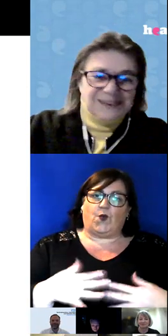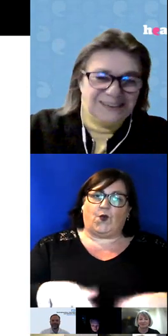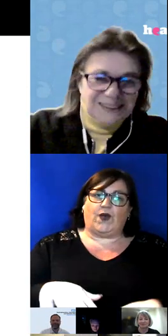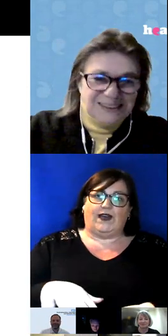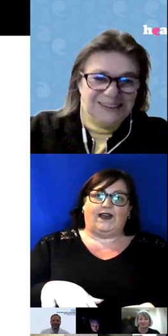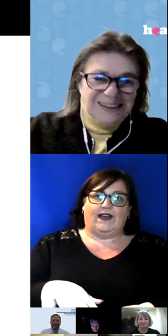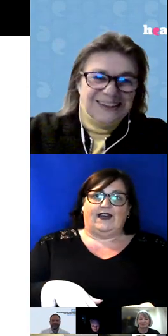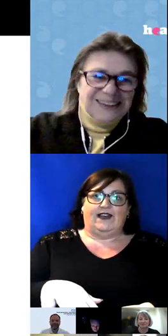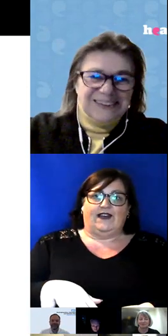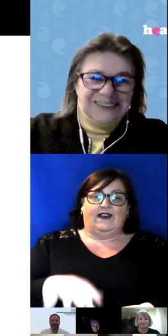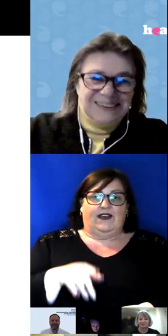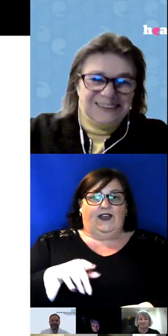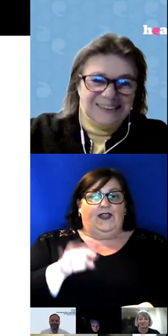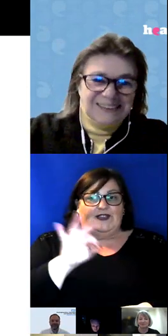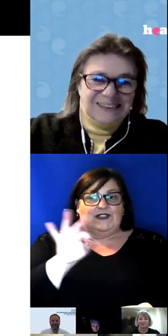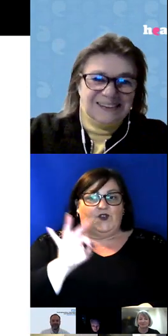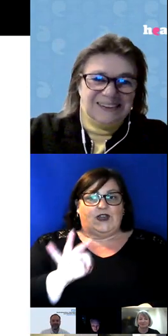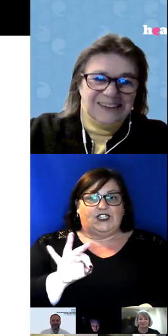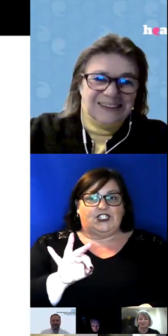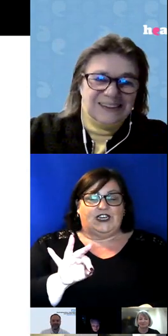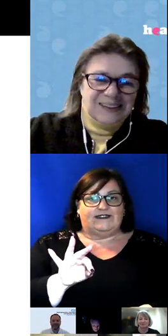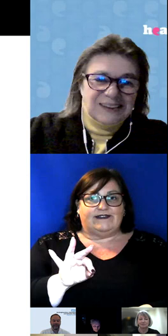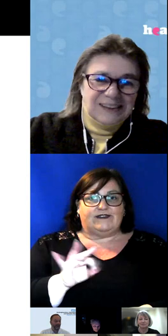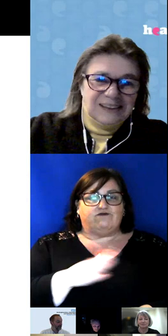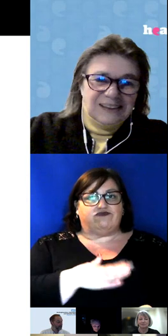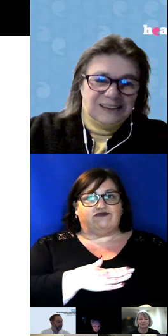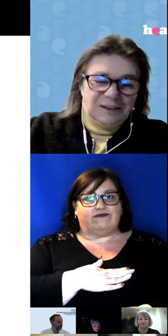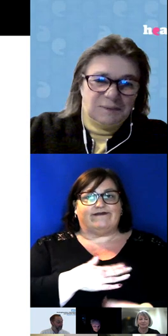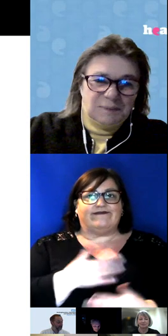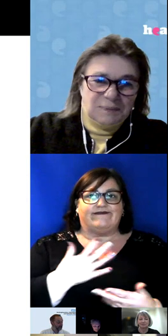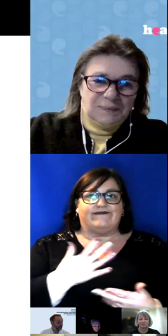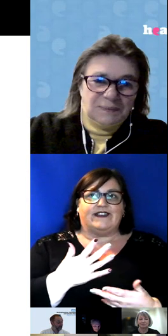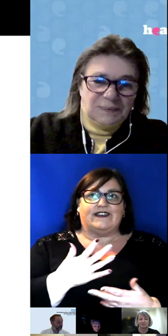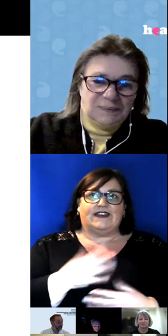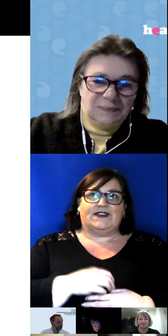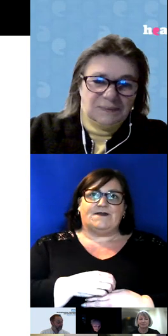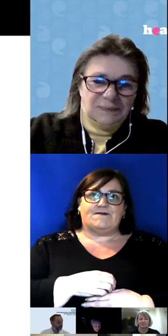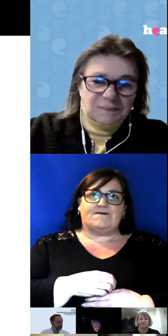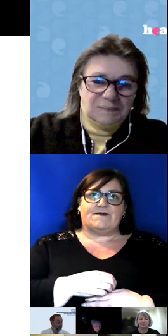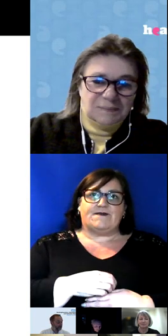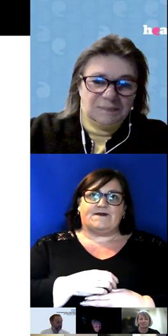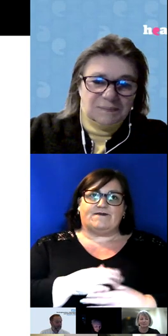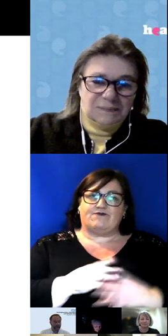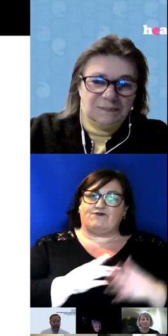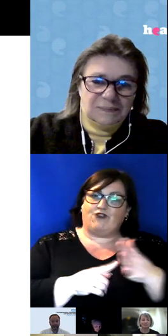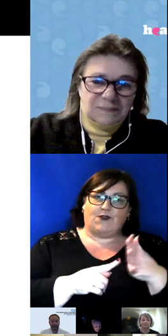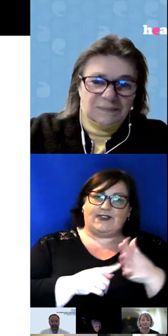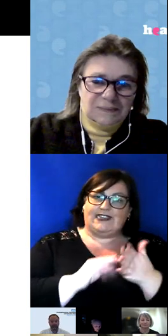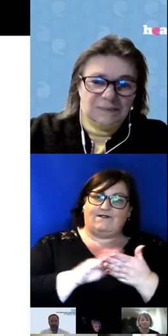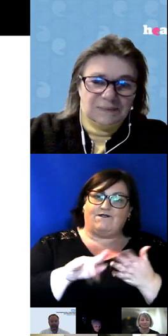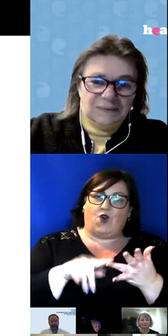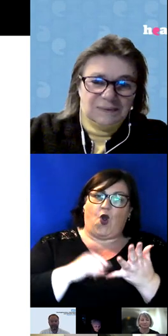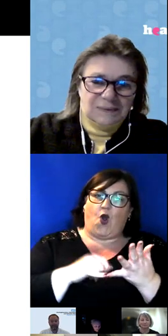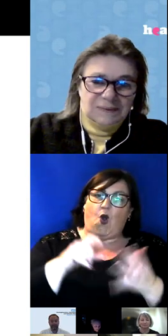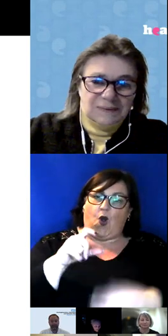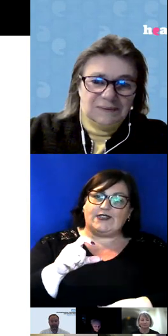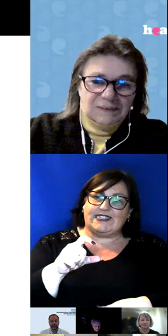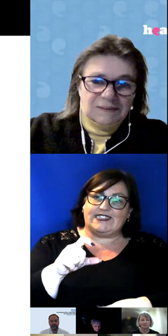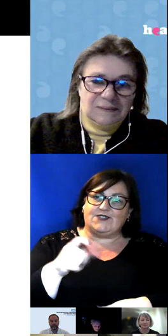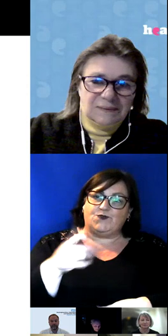so and the heart of HOSC, really. It's something we did a lot of work on last year,